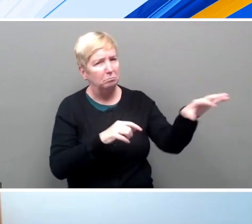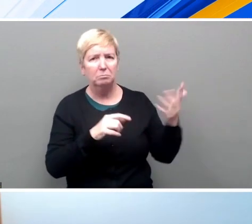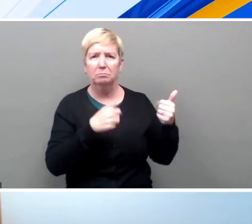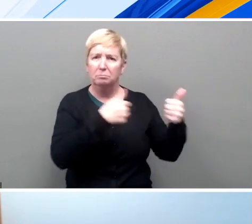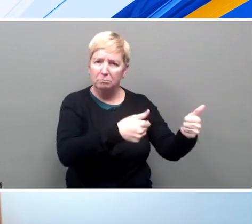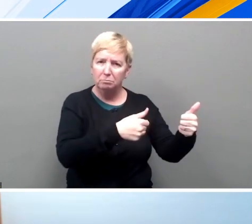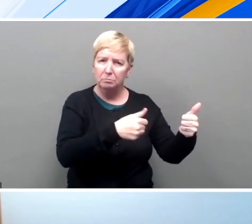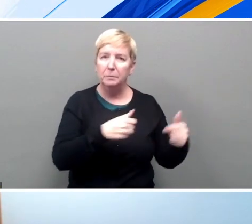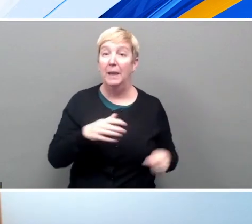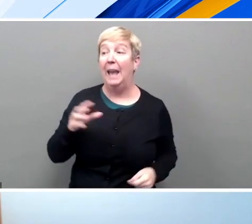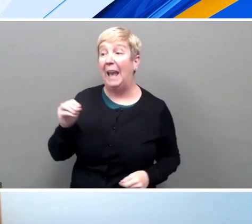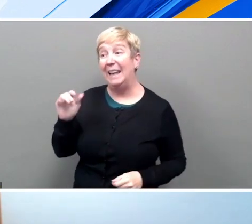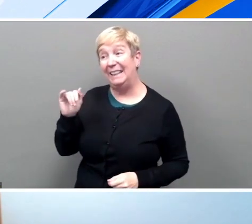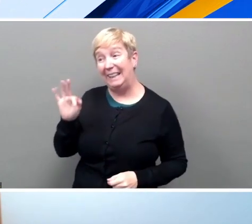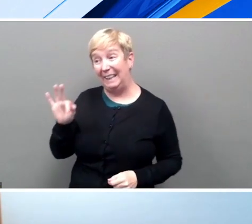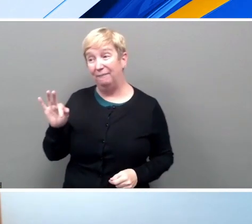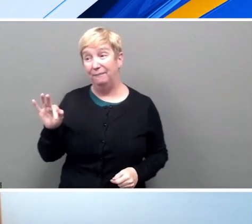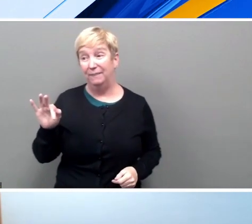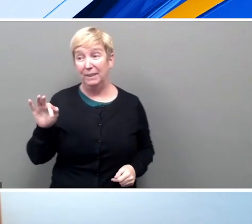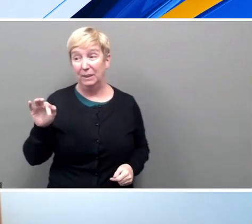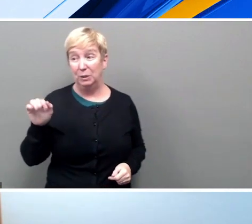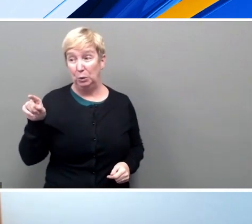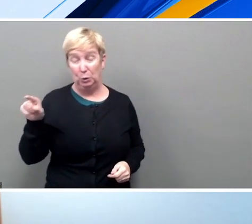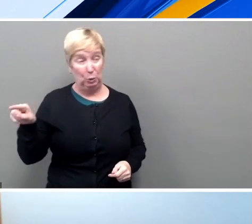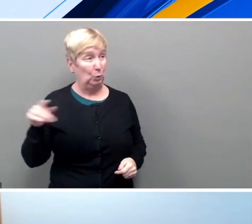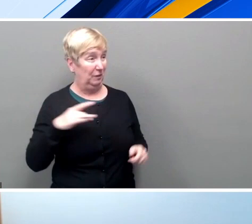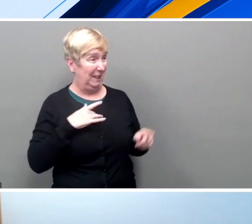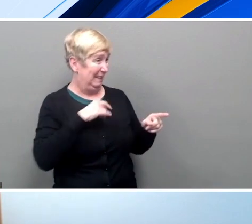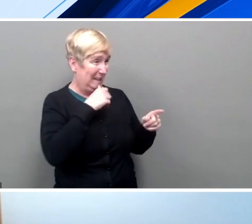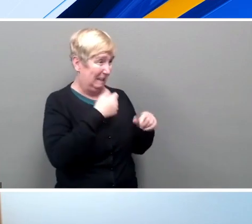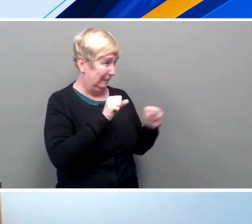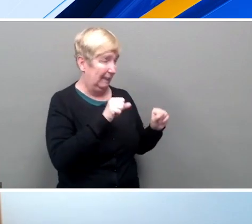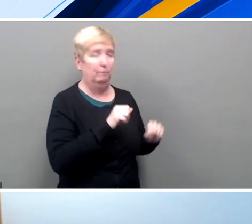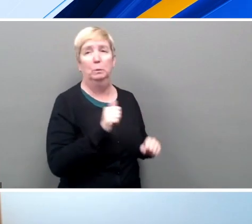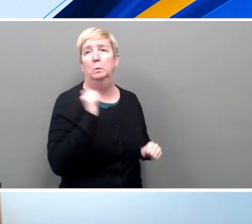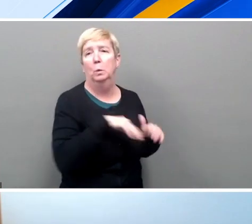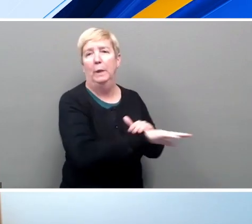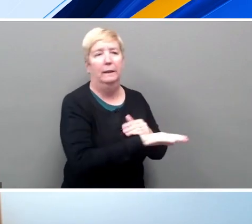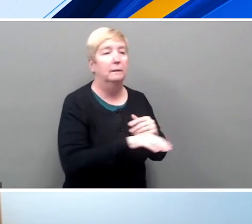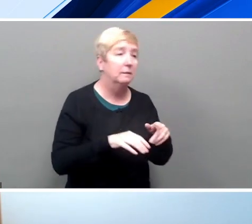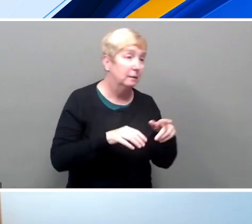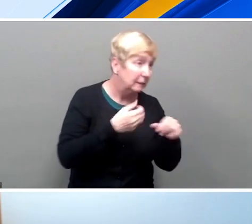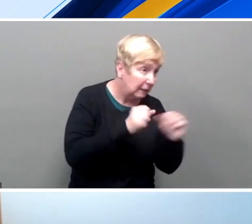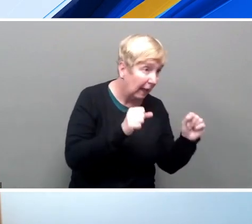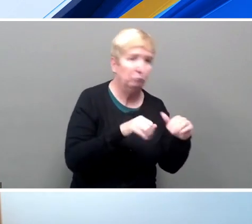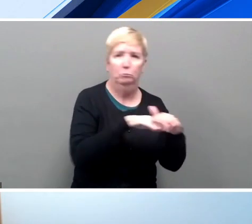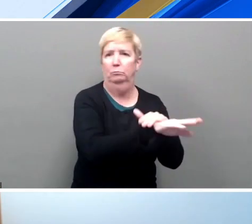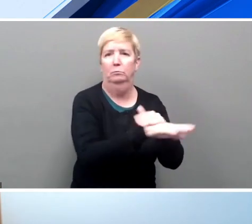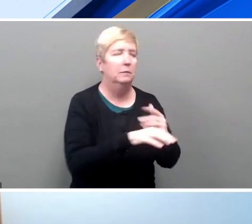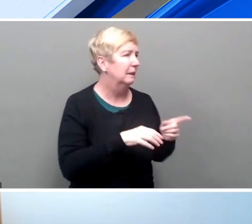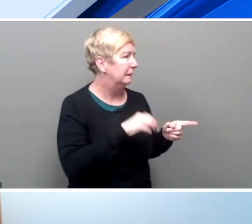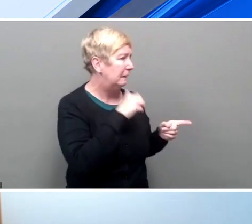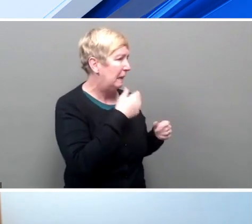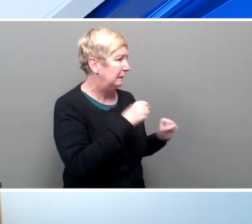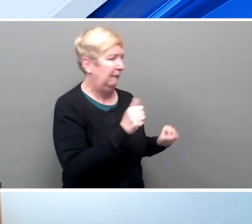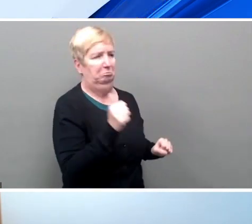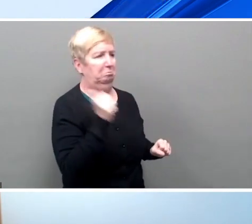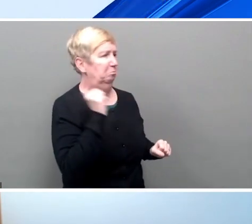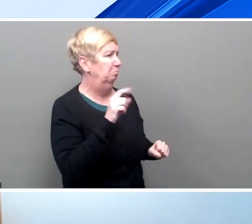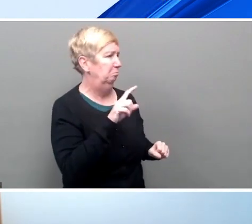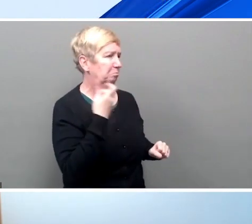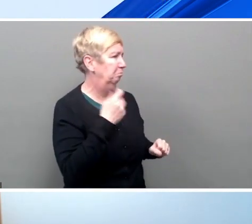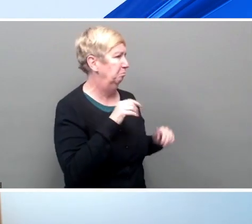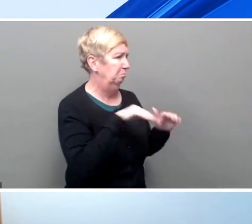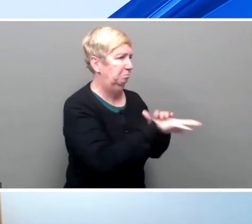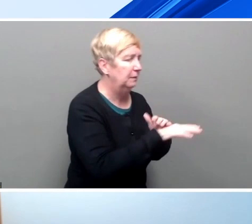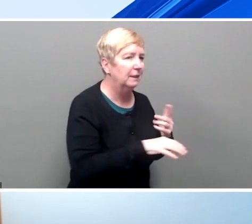places that you feel like will be safe, that's part of the road from where we are to getting back to normal life, is sort